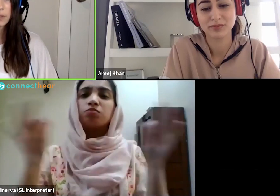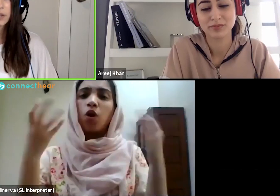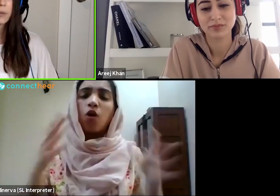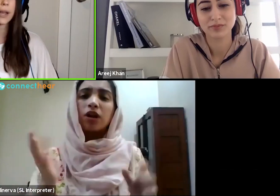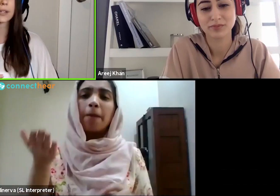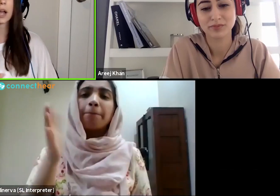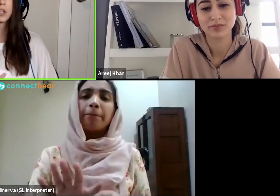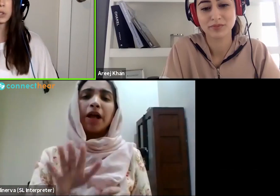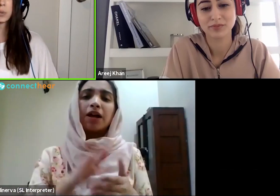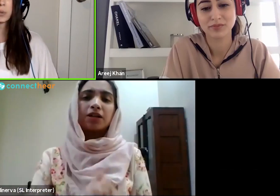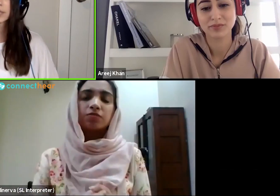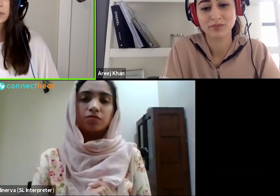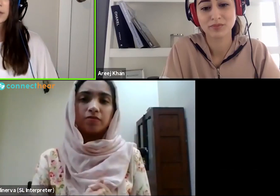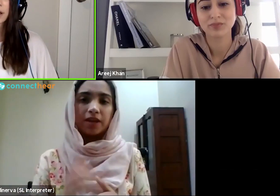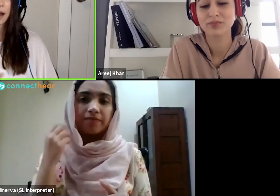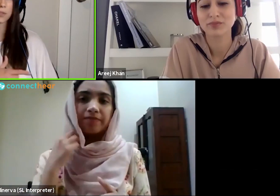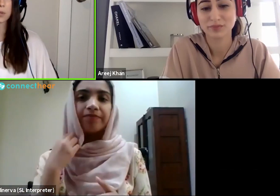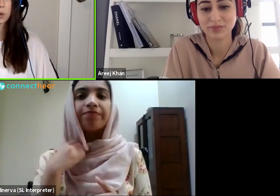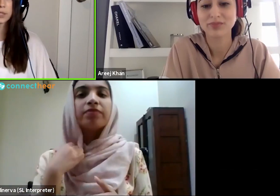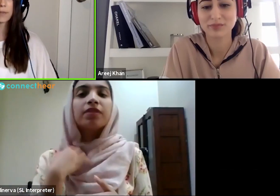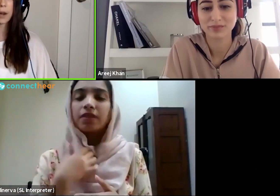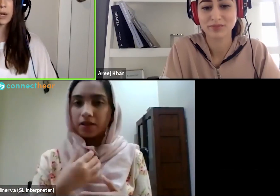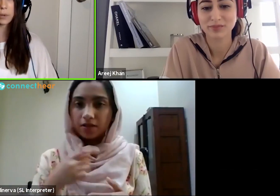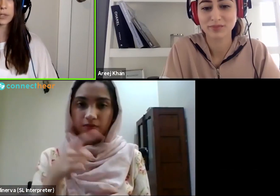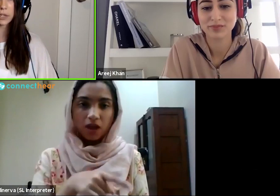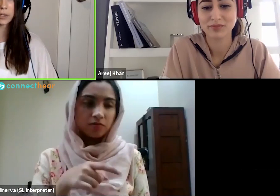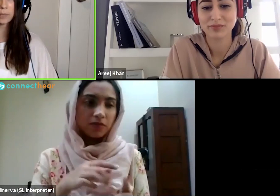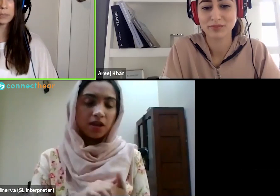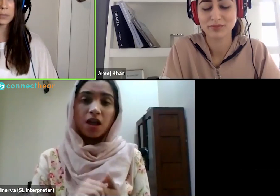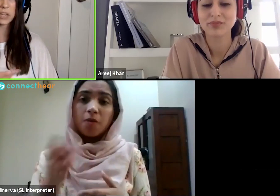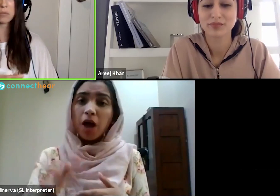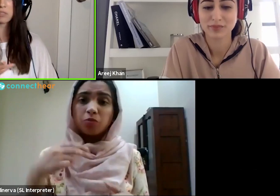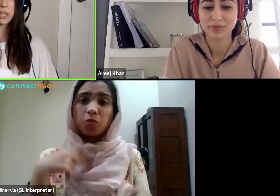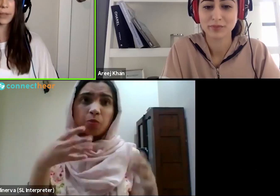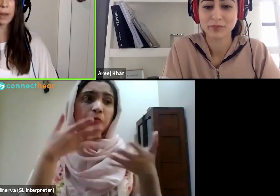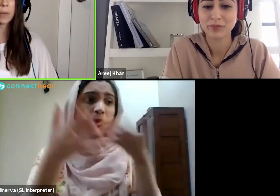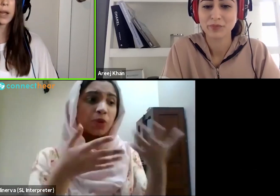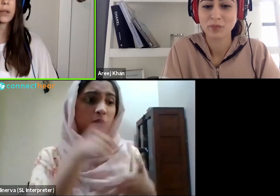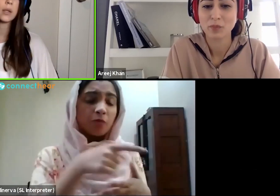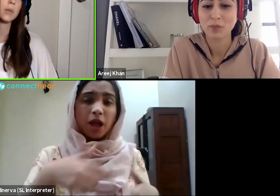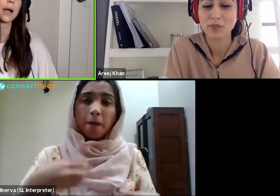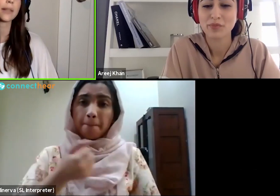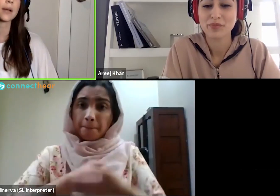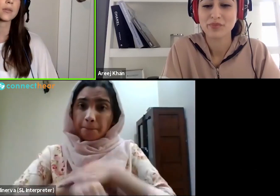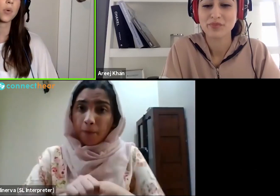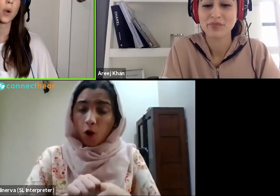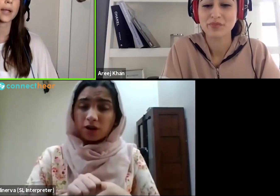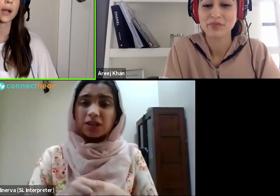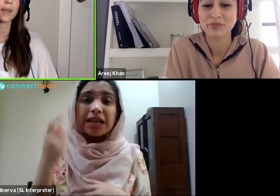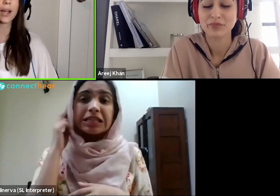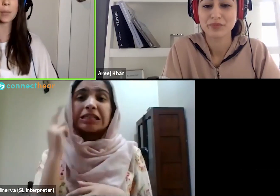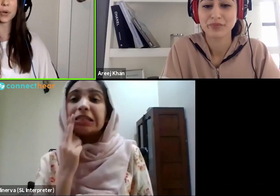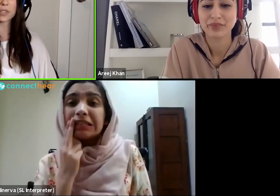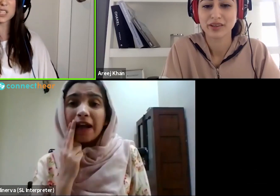something for me, know that it's not you, it's me. I actually was born deaf. I work a couple months to hear. So just know that. But by that